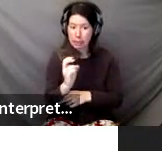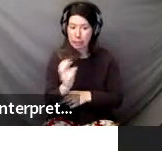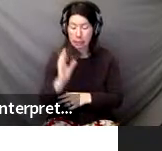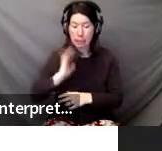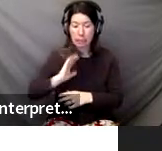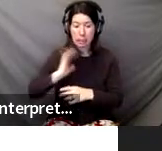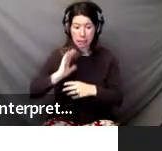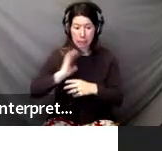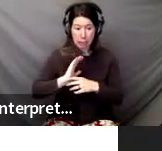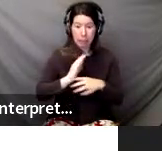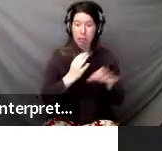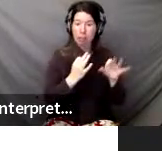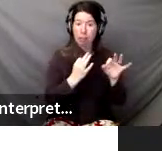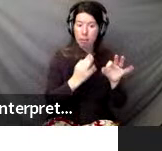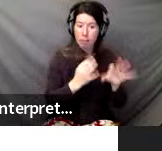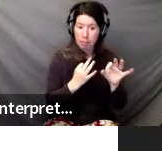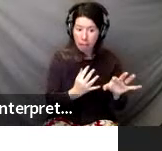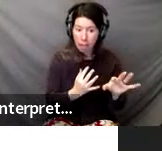There's feedback.